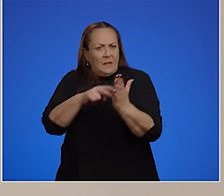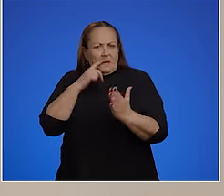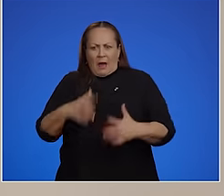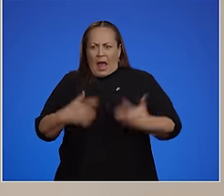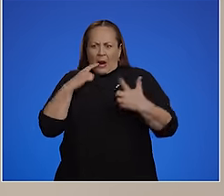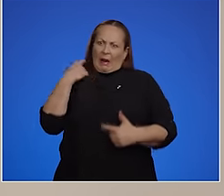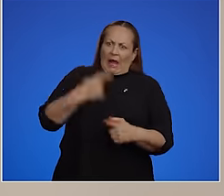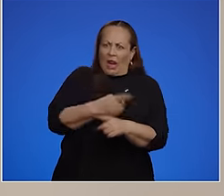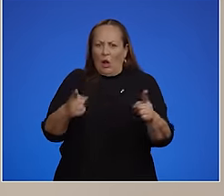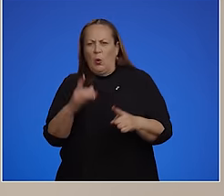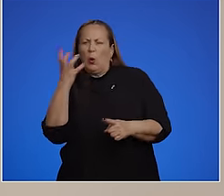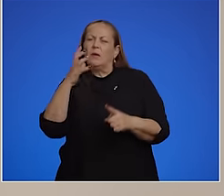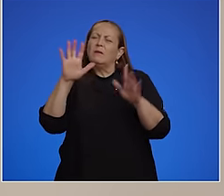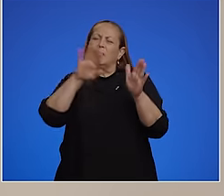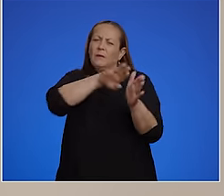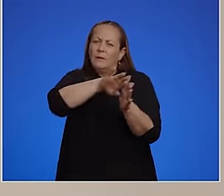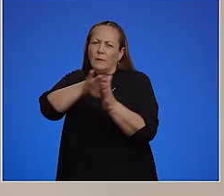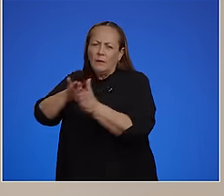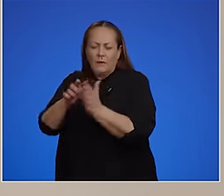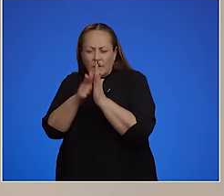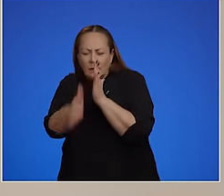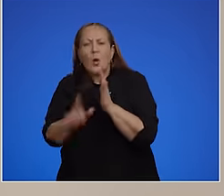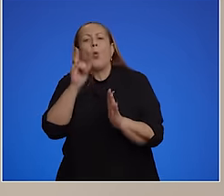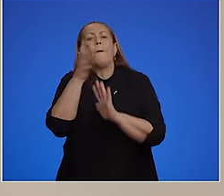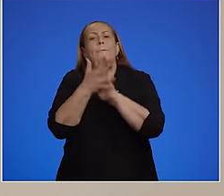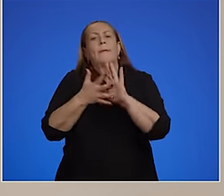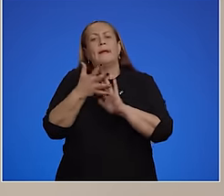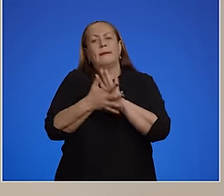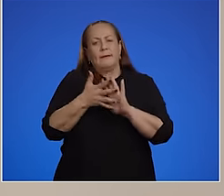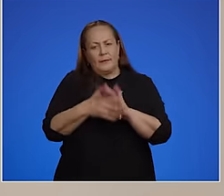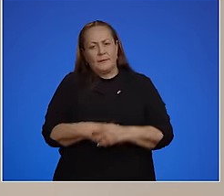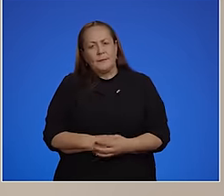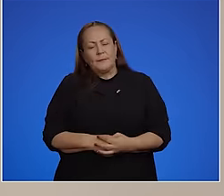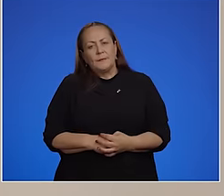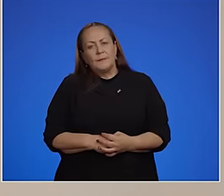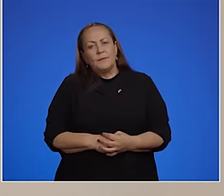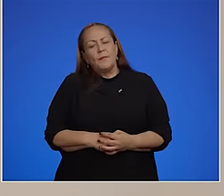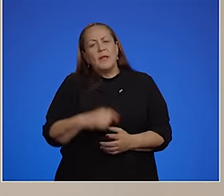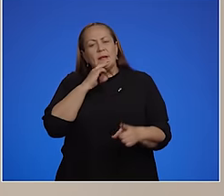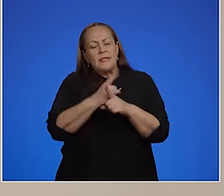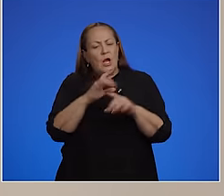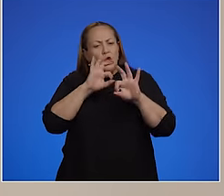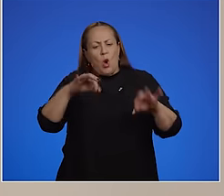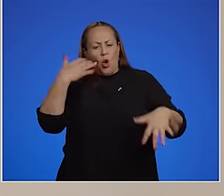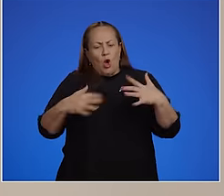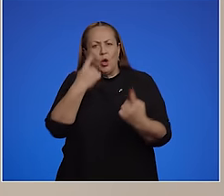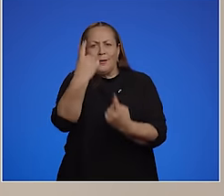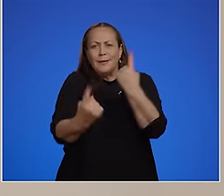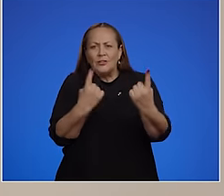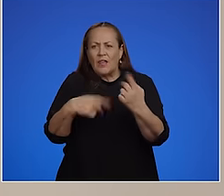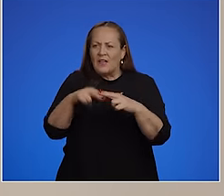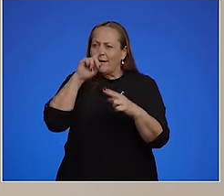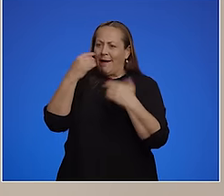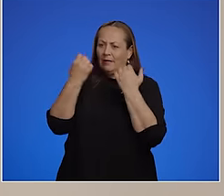and I'll kill you with a sword." Look beneath it. Look beneath it. What is it saying? It's saying, don't hurt people who can't